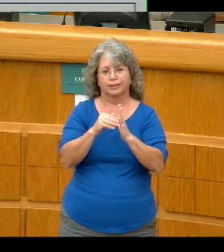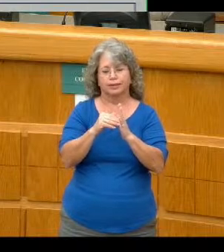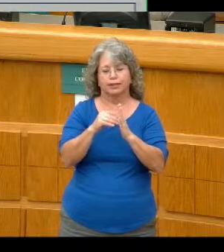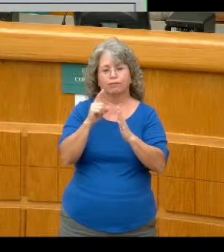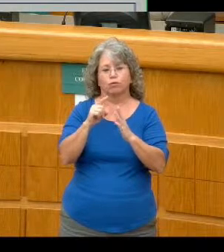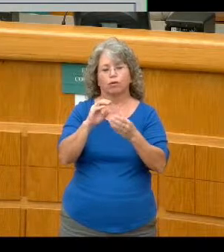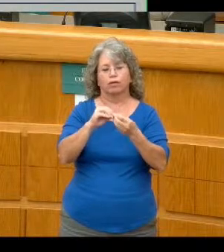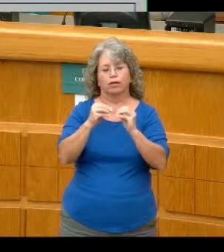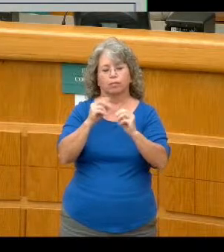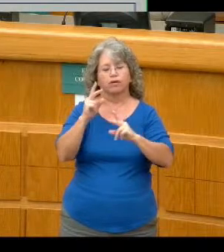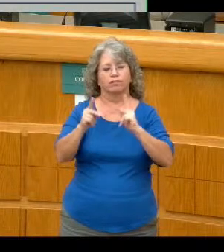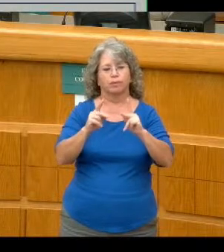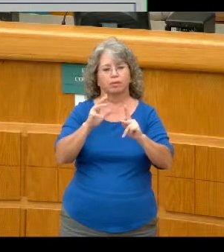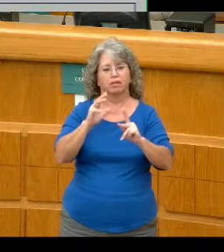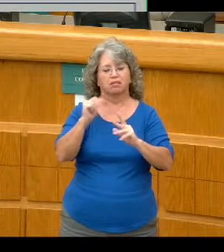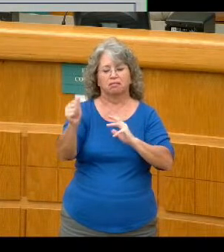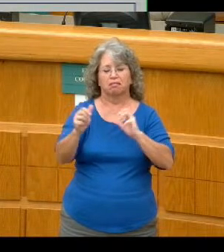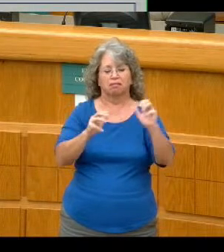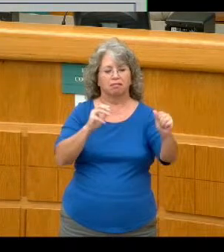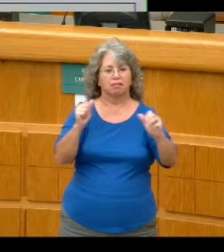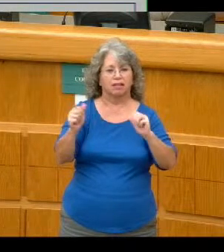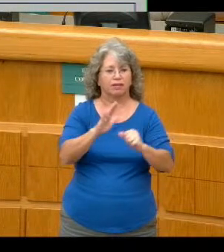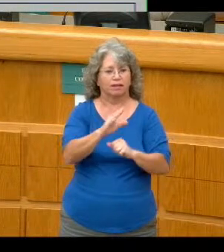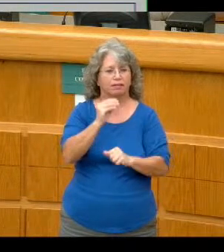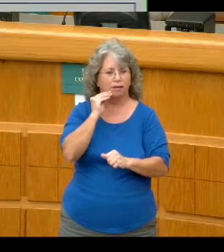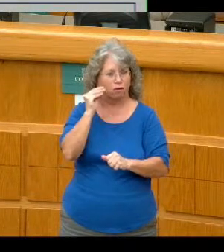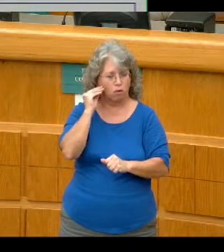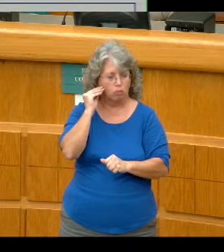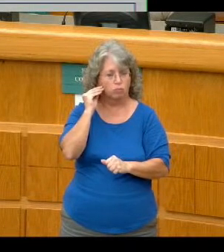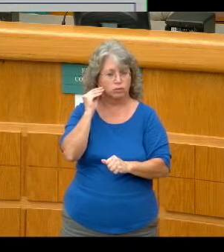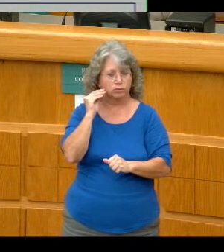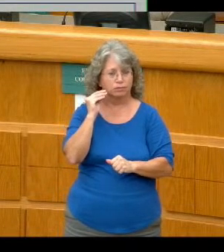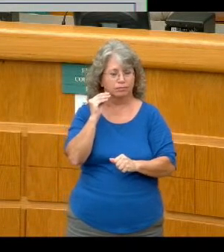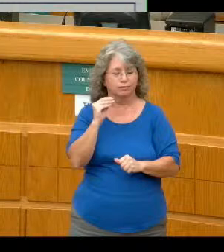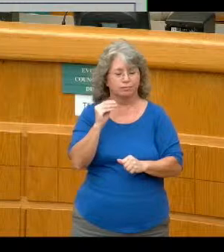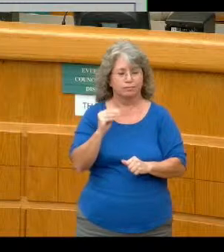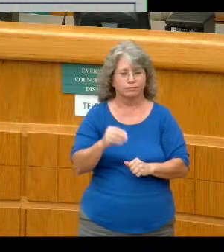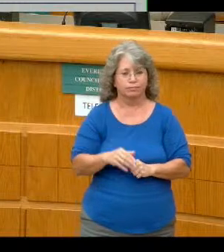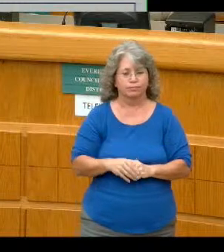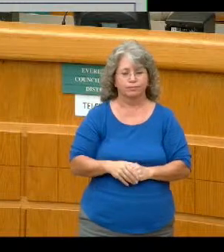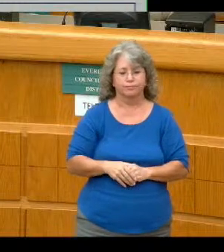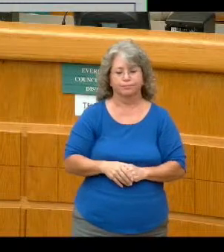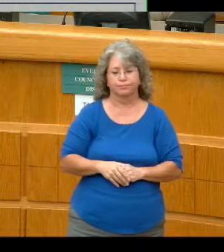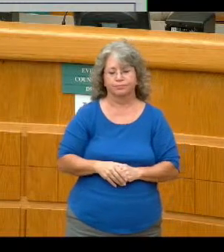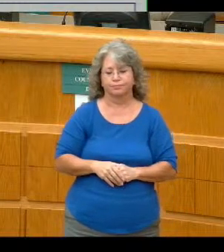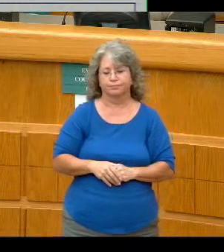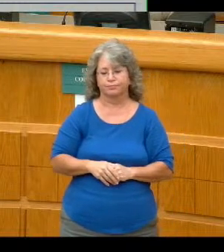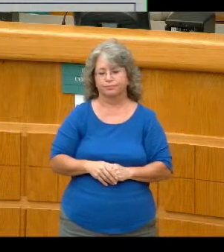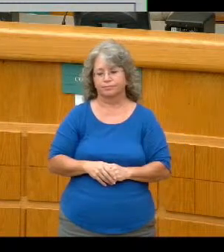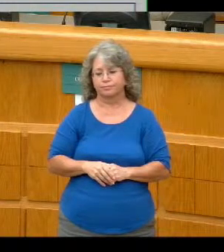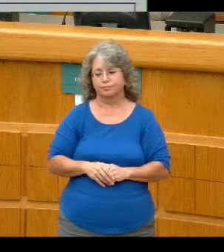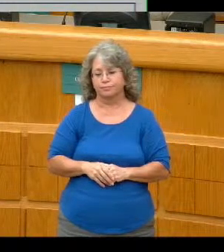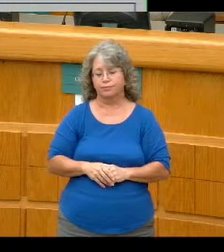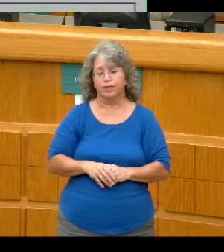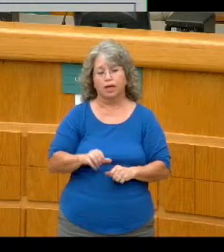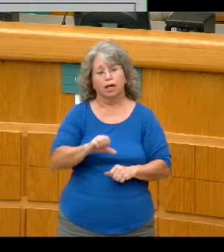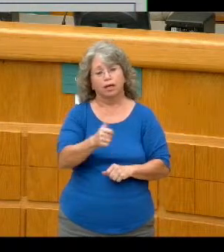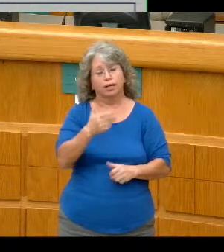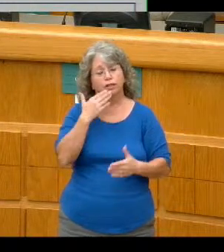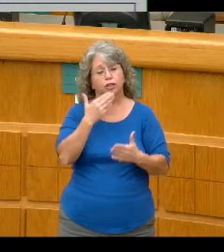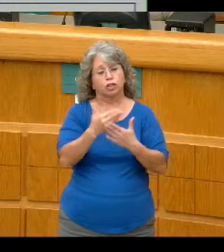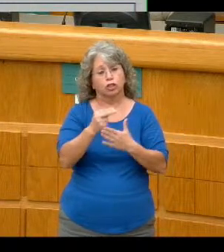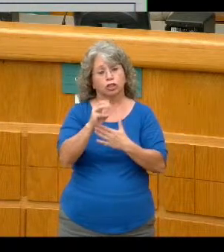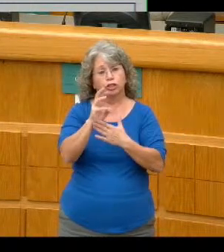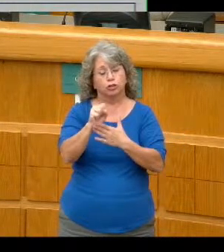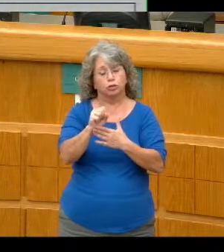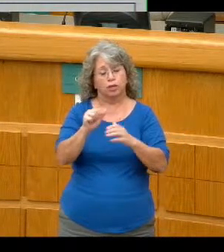were leaving home in February before the pandemic started. The other kind of